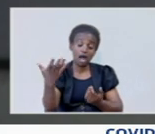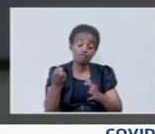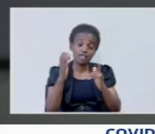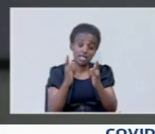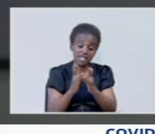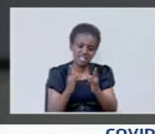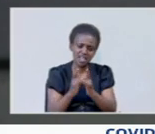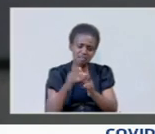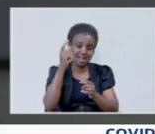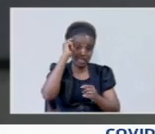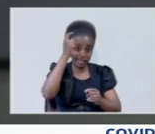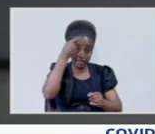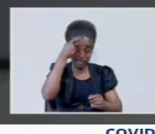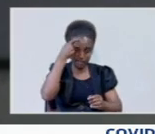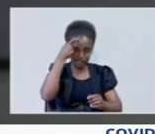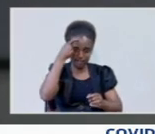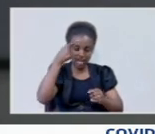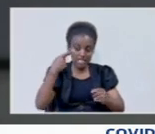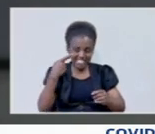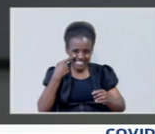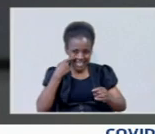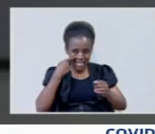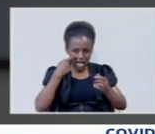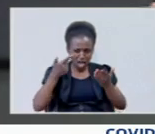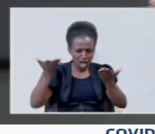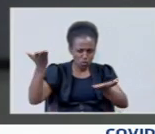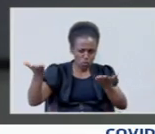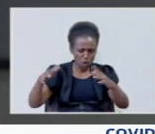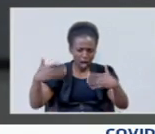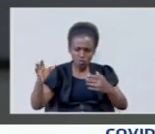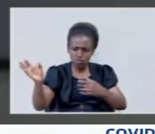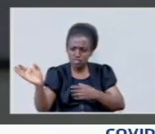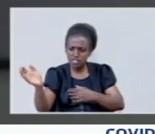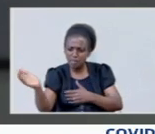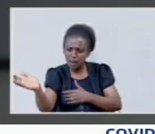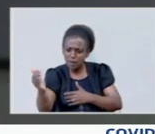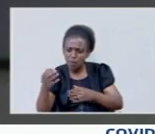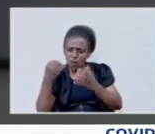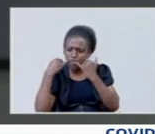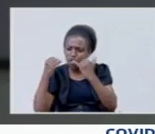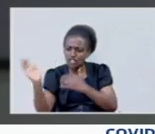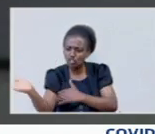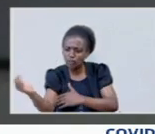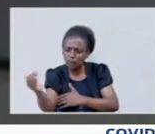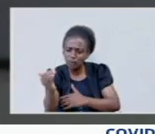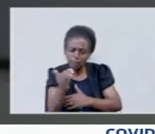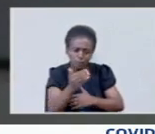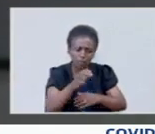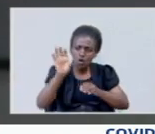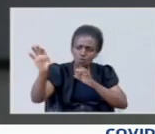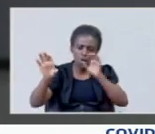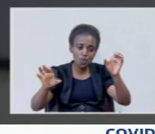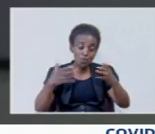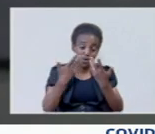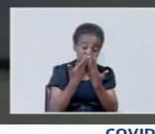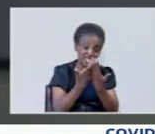and anyone they could have come into contact with and possibly infected. There is also a lot of work related to all that. We must therefore look into all this